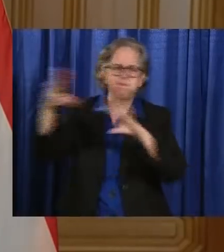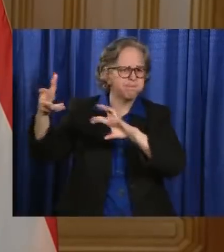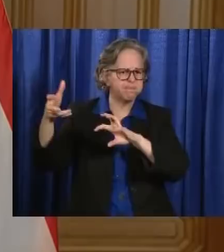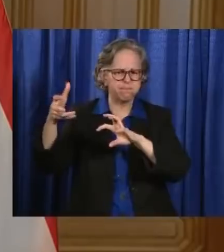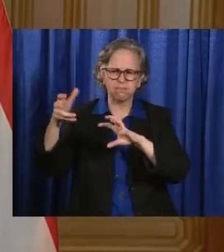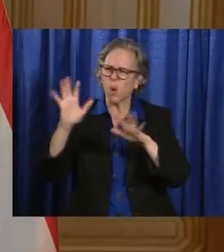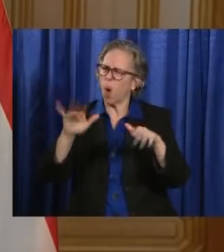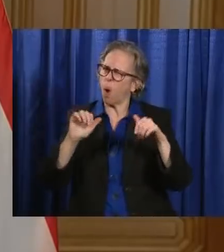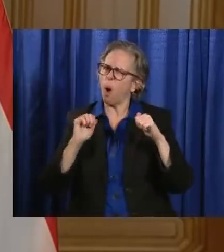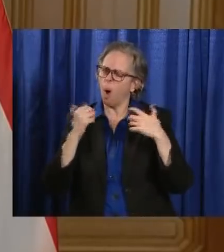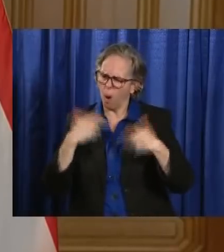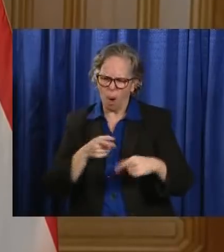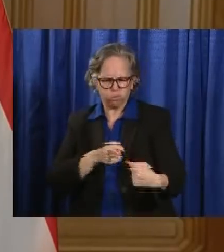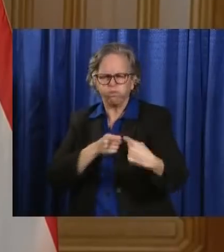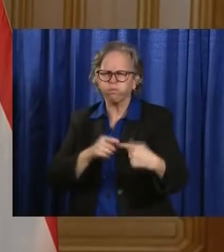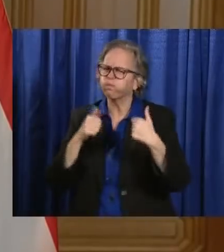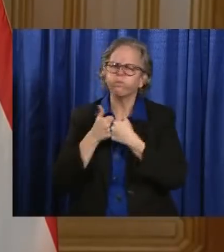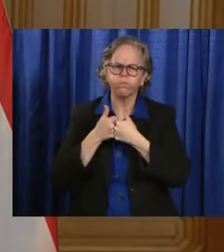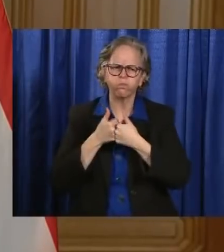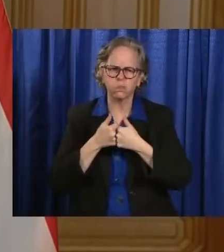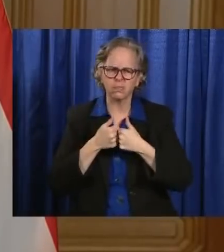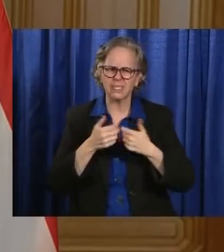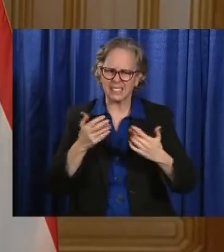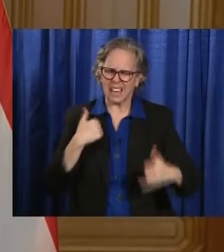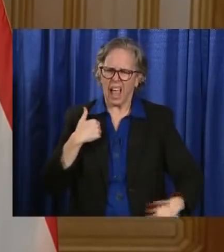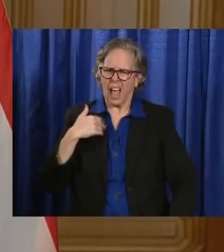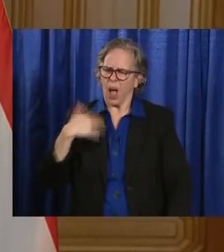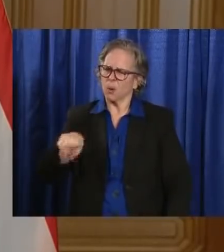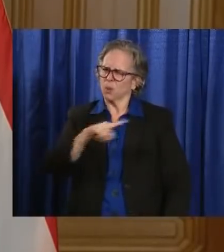challenge that we are facing.